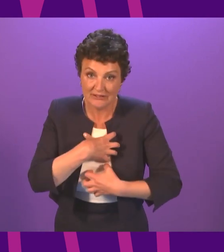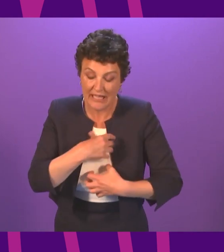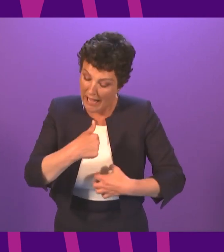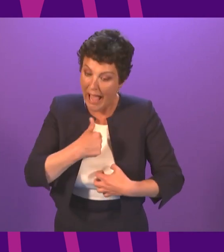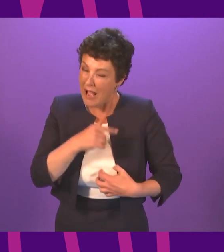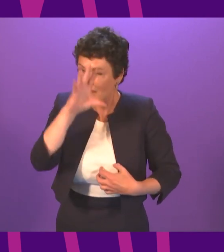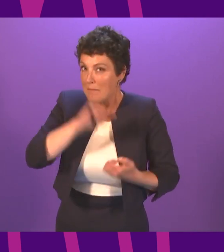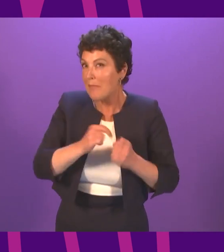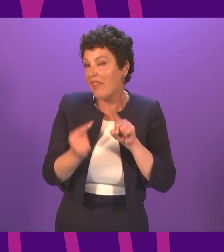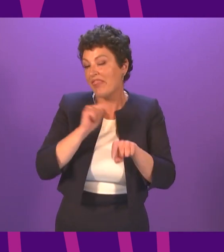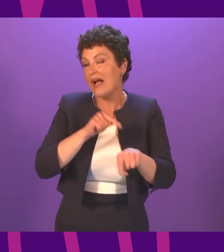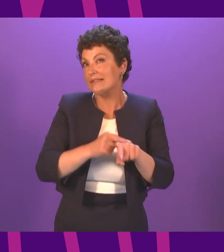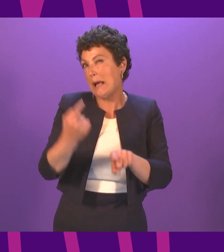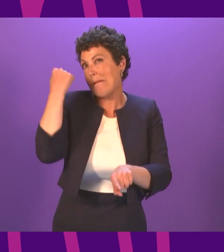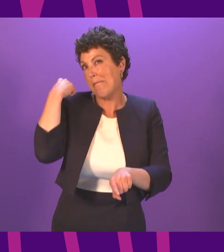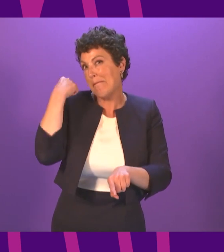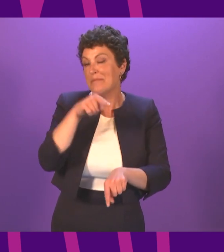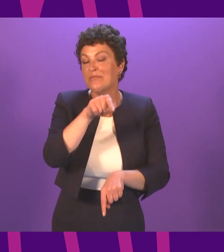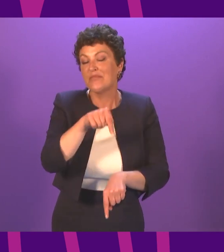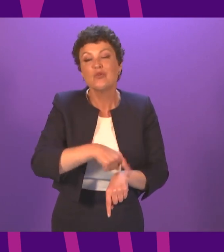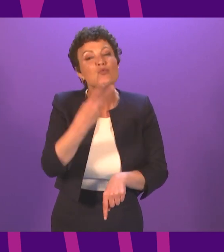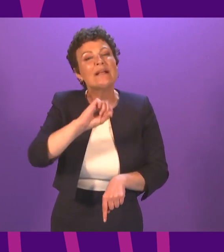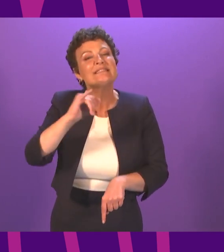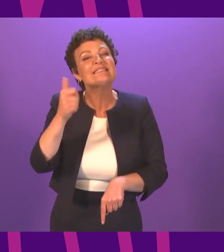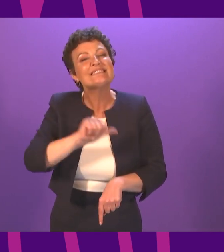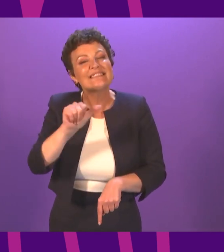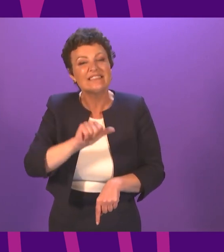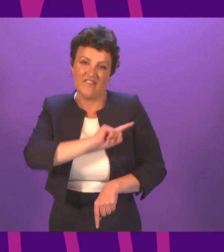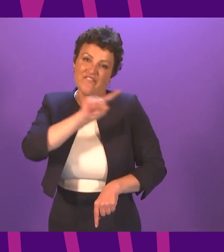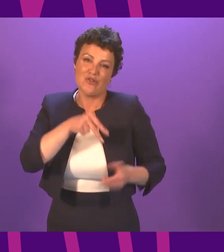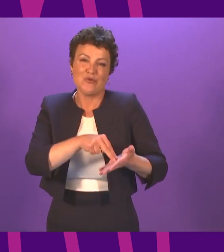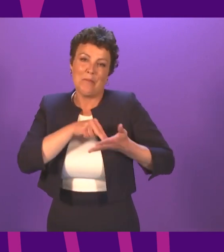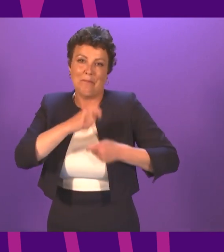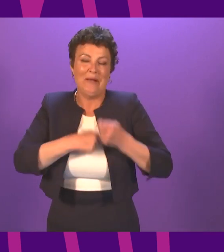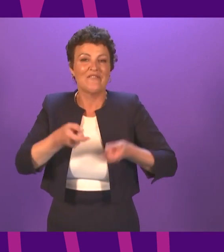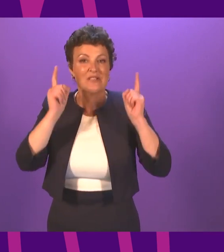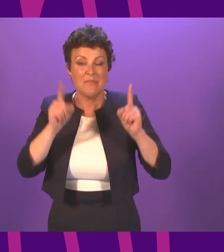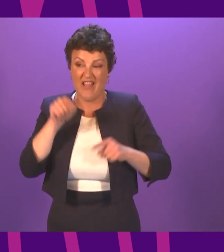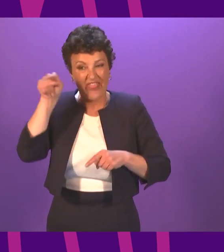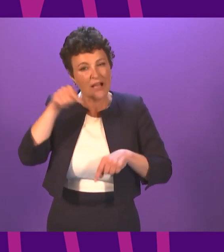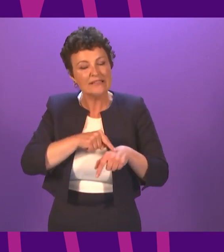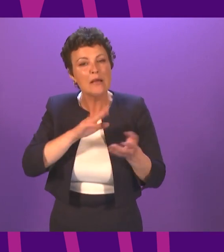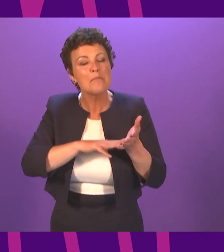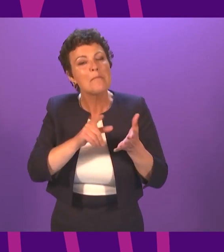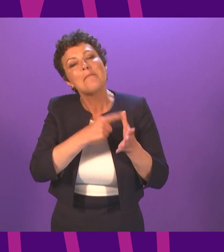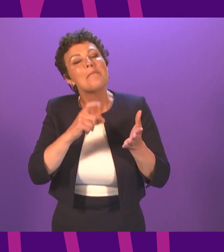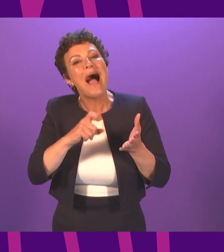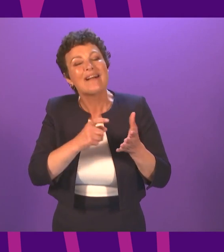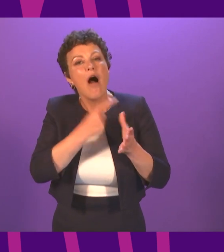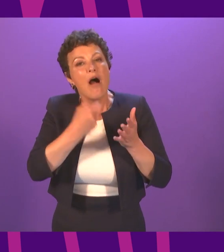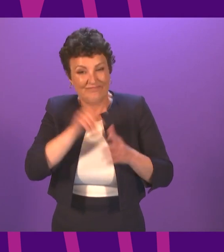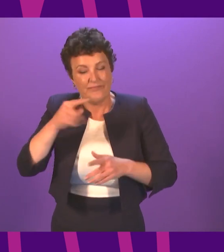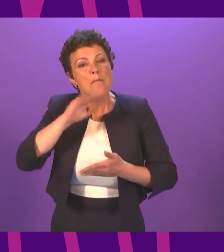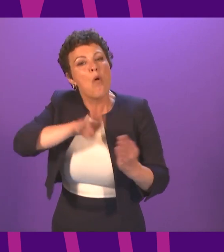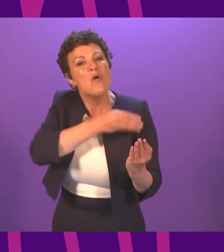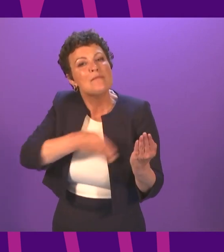in 2016, I quoted our first Macker, Edwin Morgan, whose words remind us of our mandate to be bold.